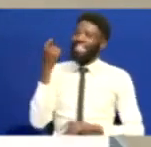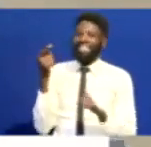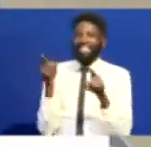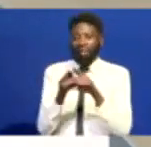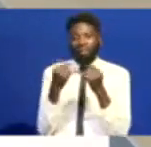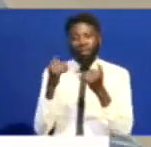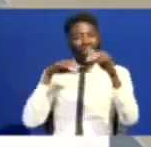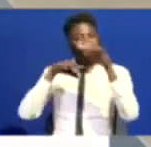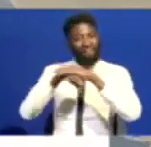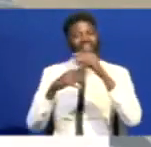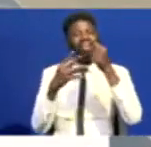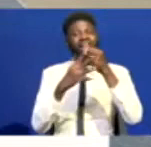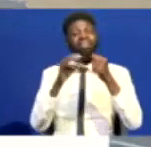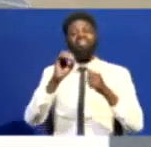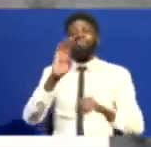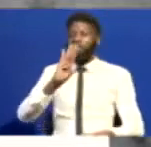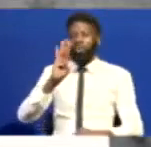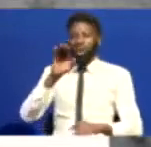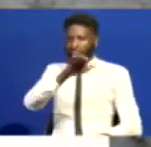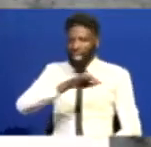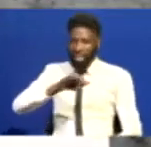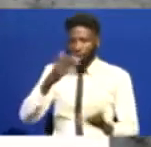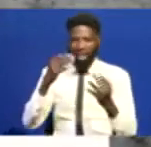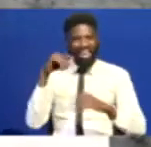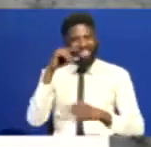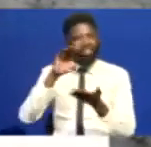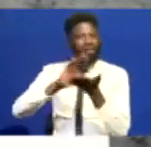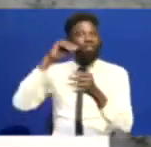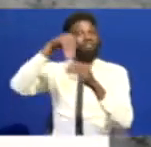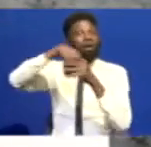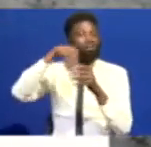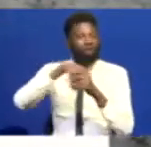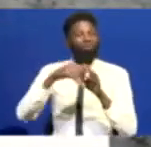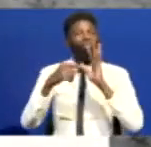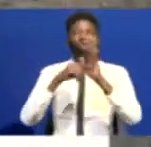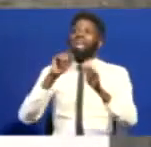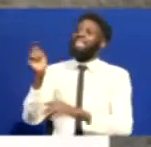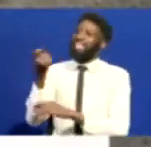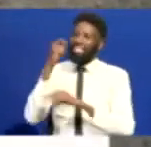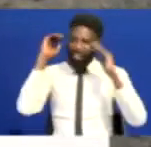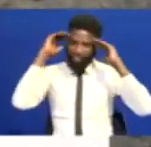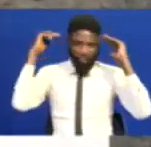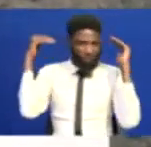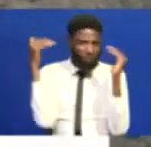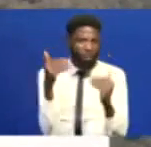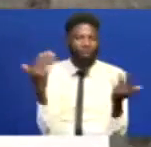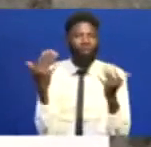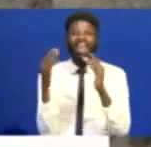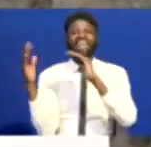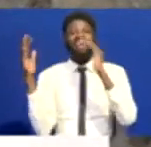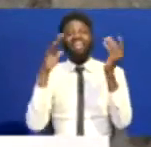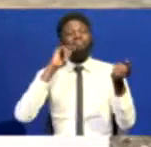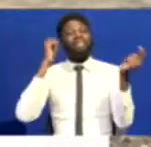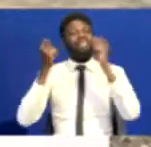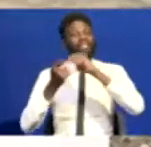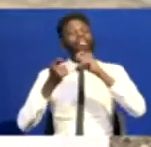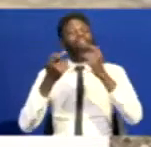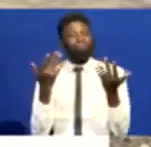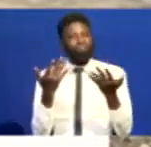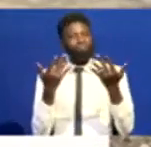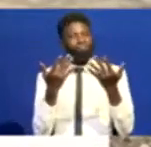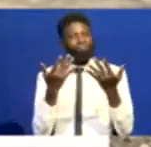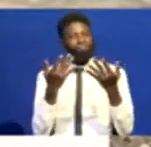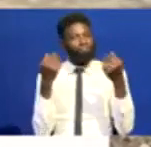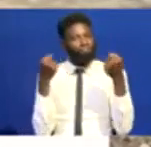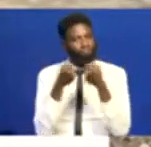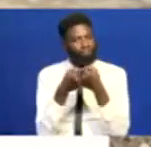90 billion shillings in green financing, an indication of Kenya's commitment towards combating climate change.